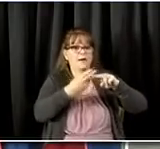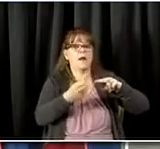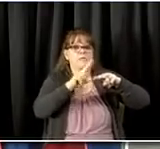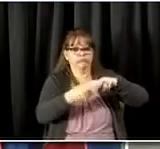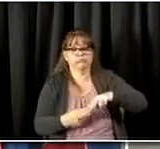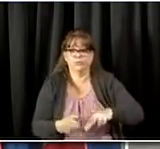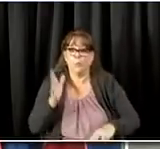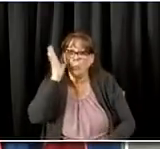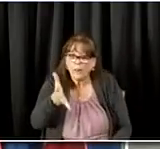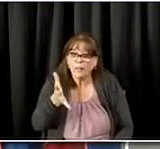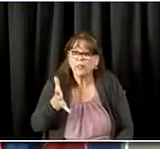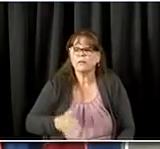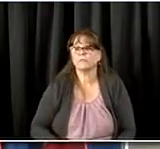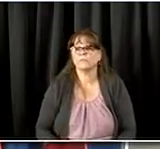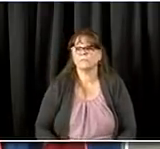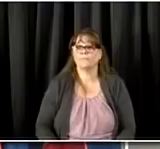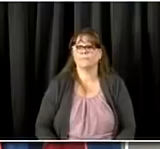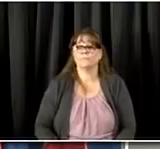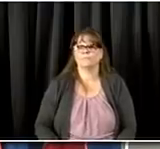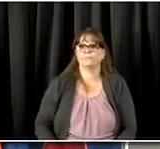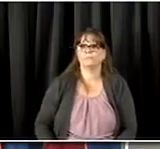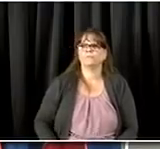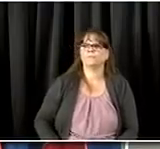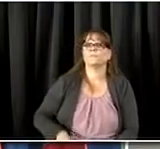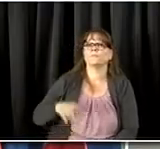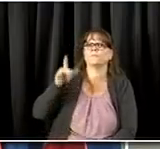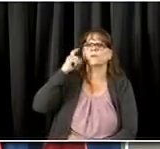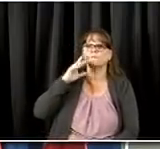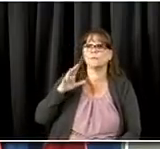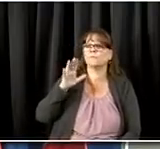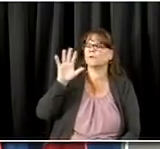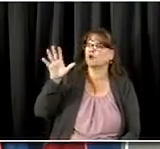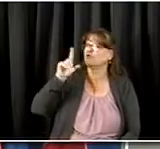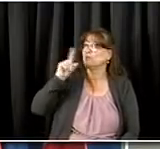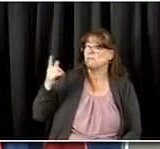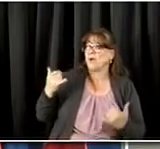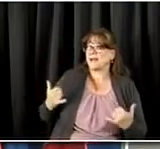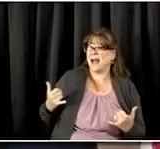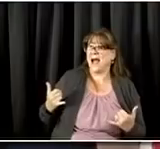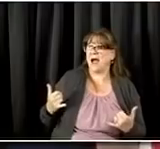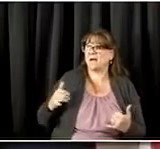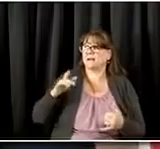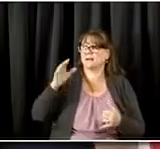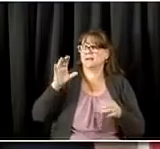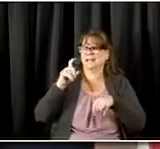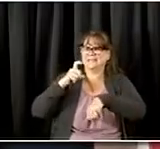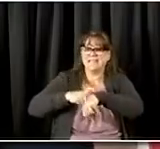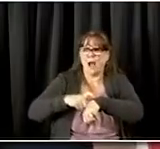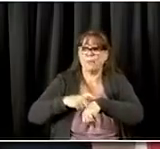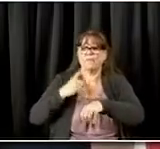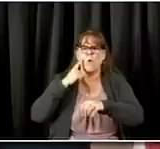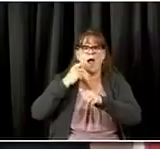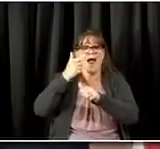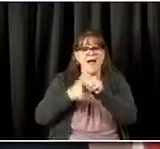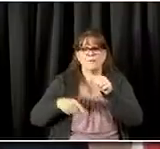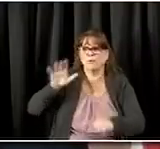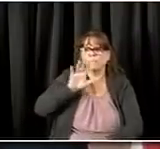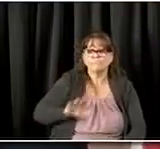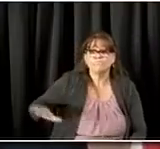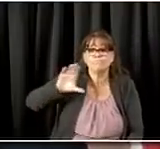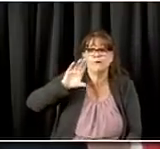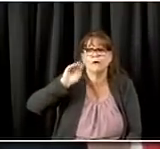So, look, I think it's a time for every Coloradan, and that includes county elected officials, to really ask themselves, are you on the side of